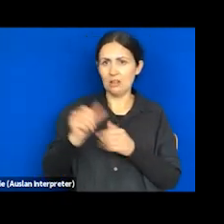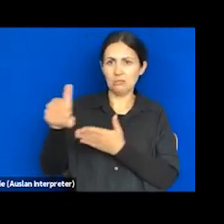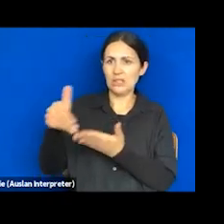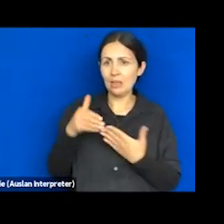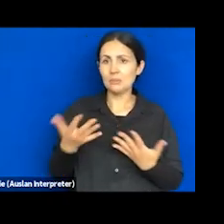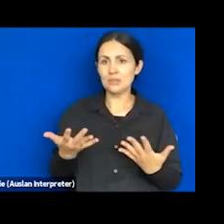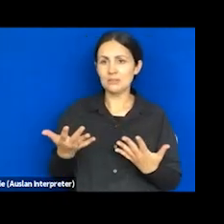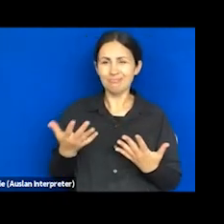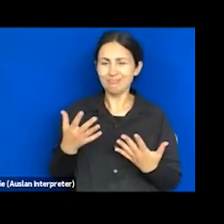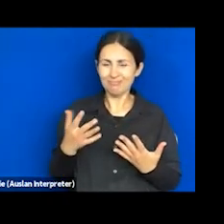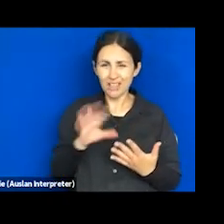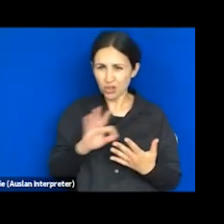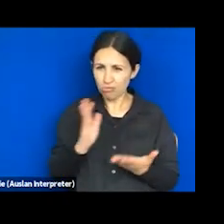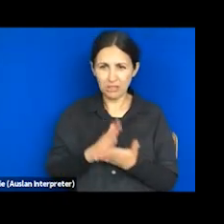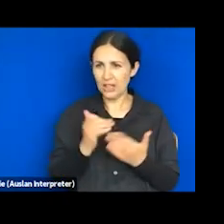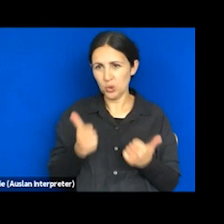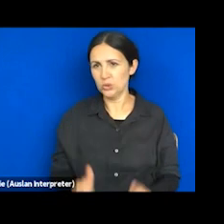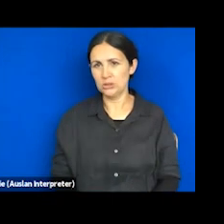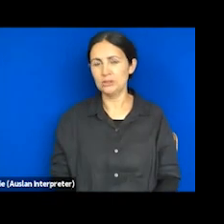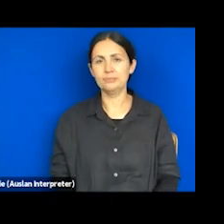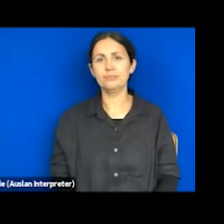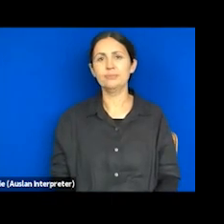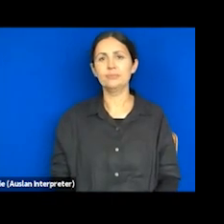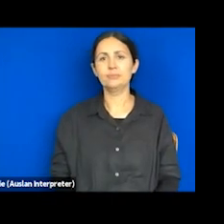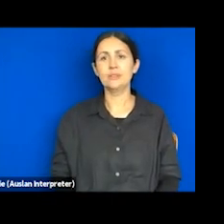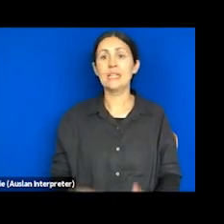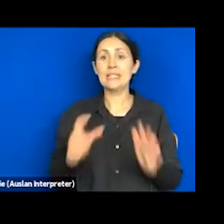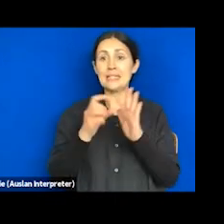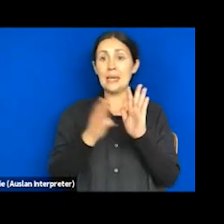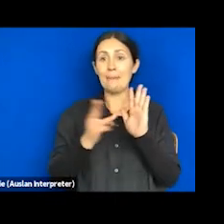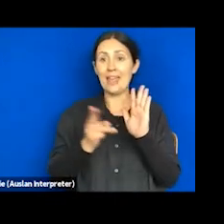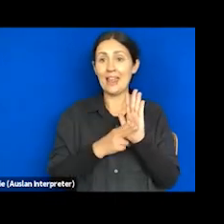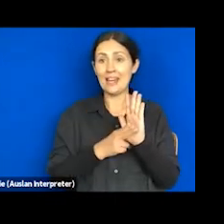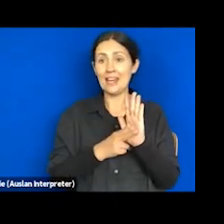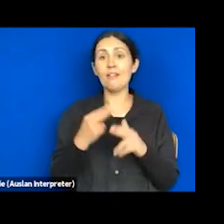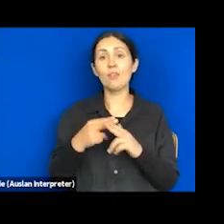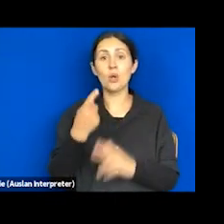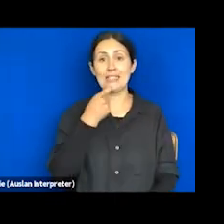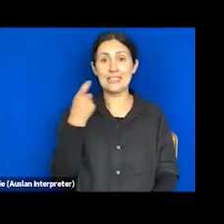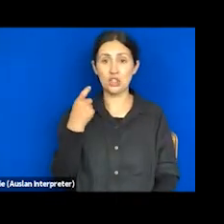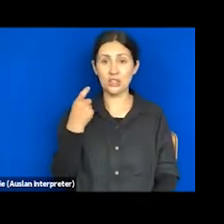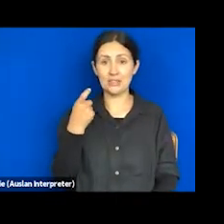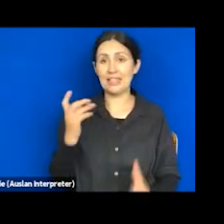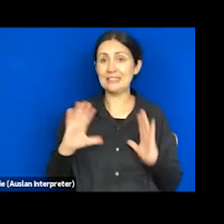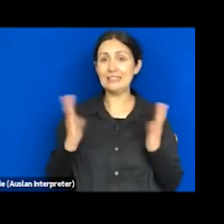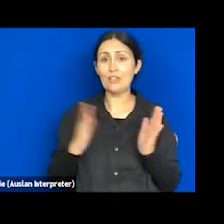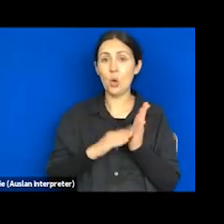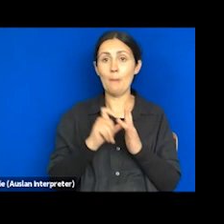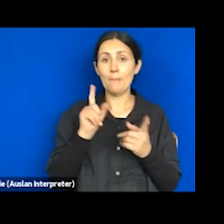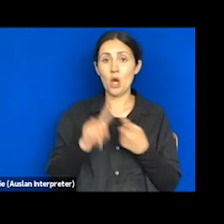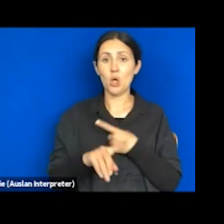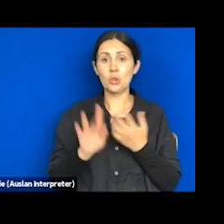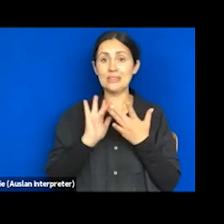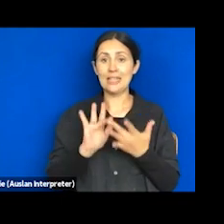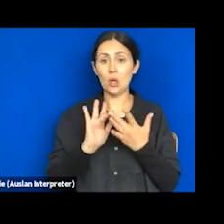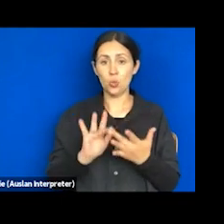Again, there's a lot of focus on the default mode network in addiction now. We used to think, a lot of focus historically was on the